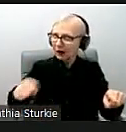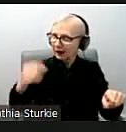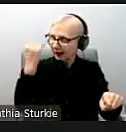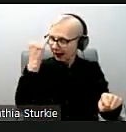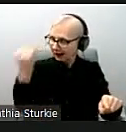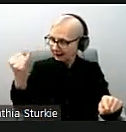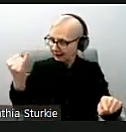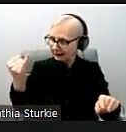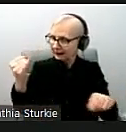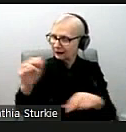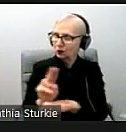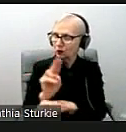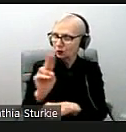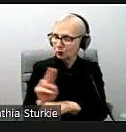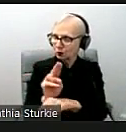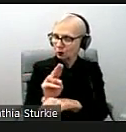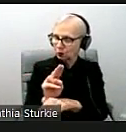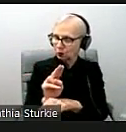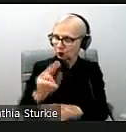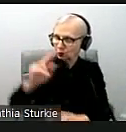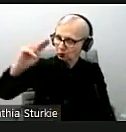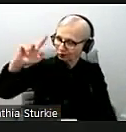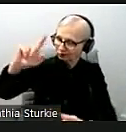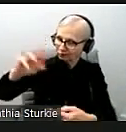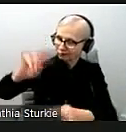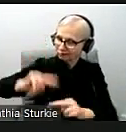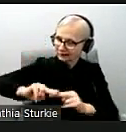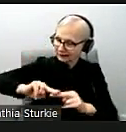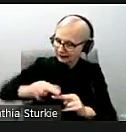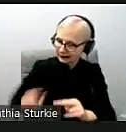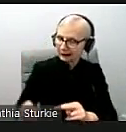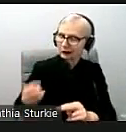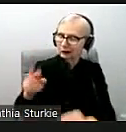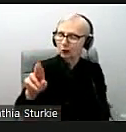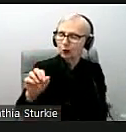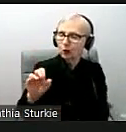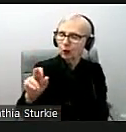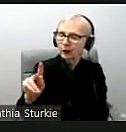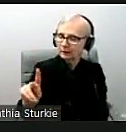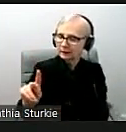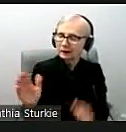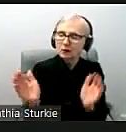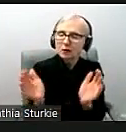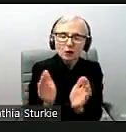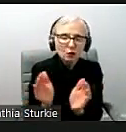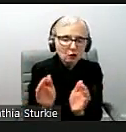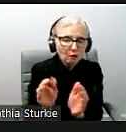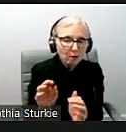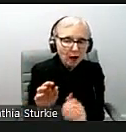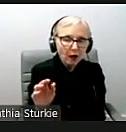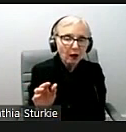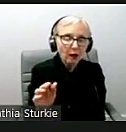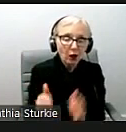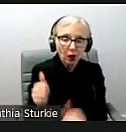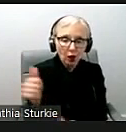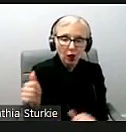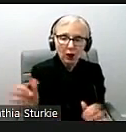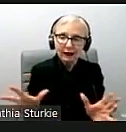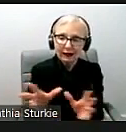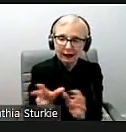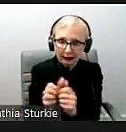use to decrease the risk associated with having gatherings. Smaller gatherings are always going to be lower risk than larger